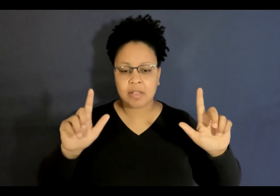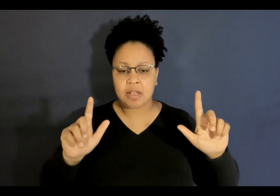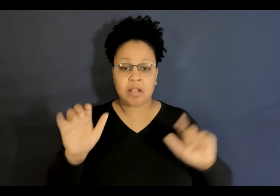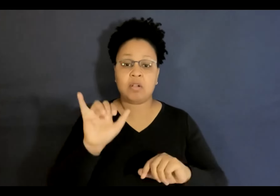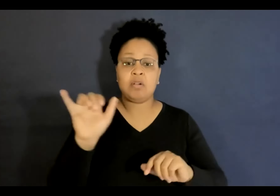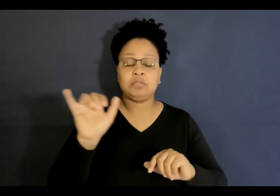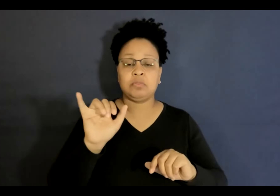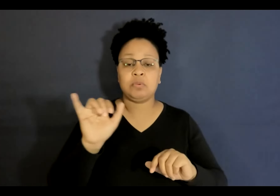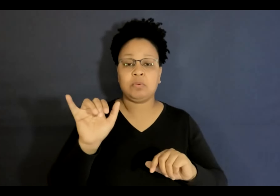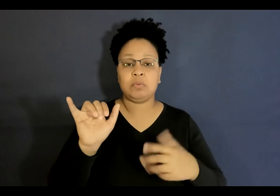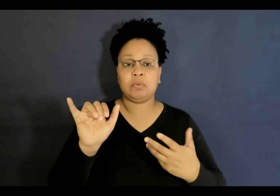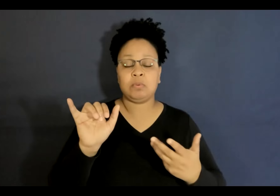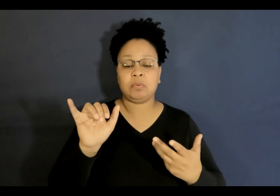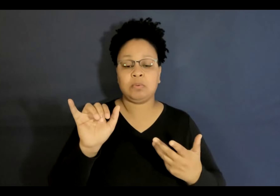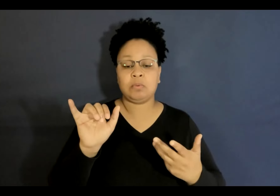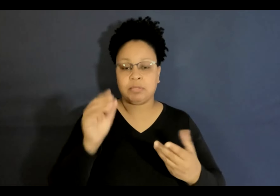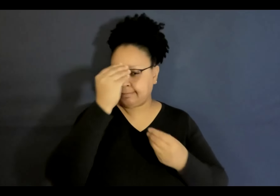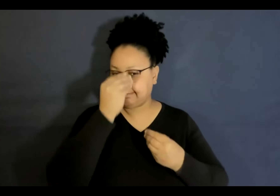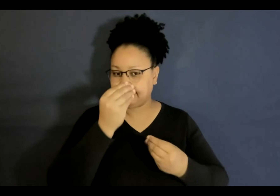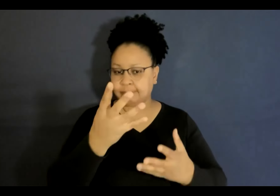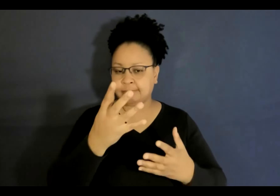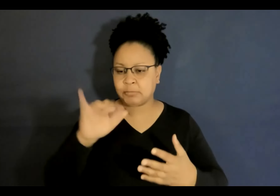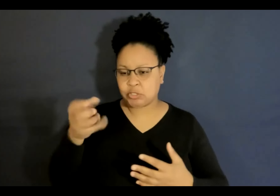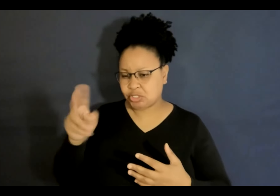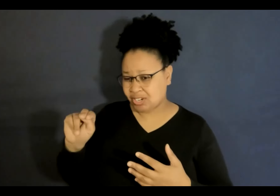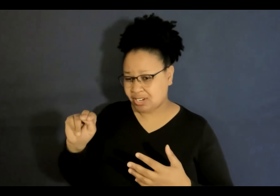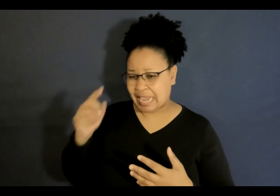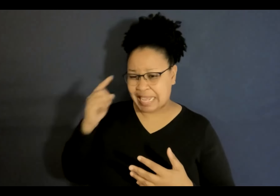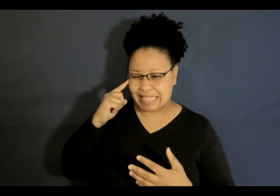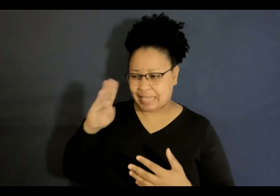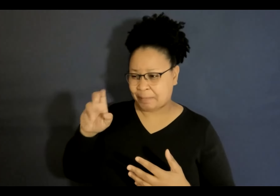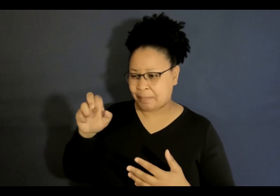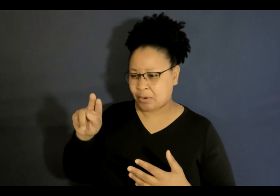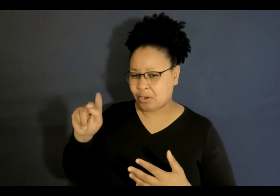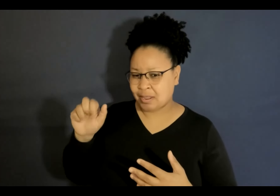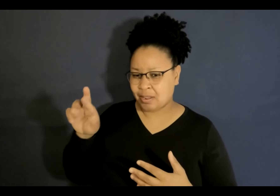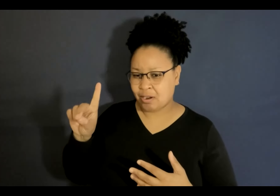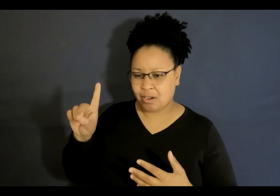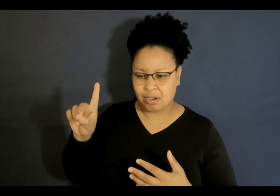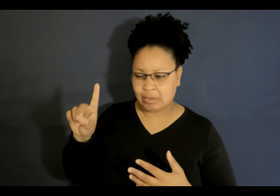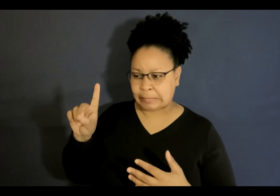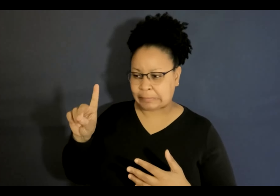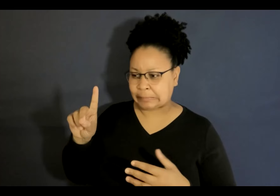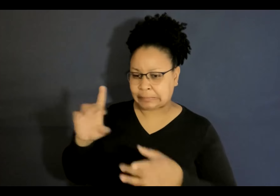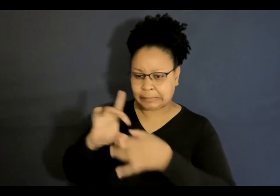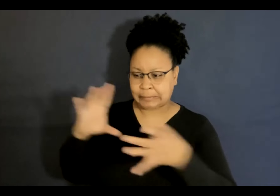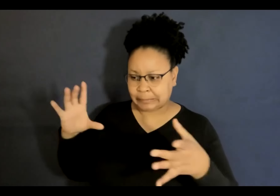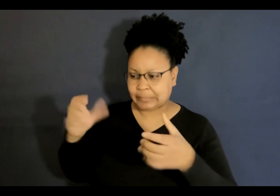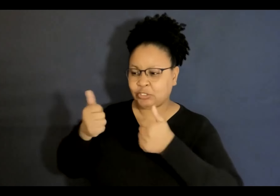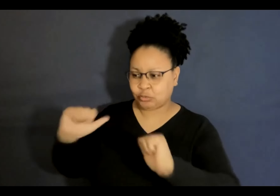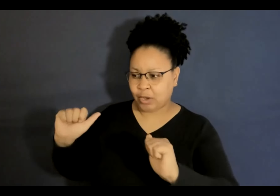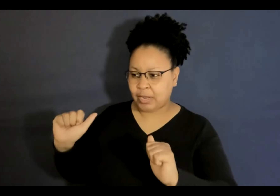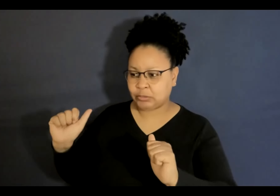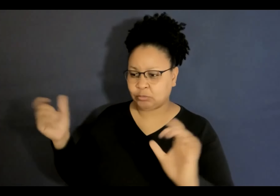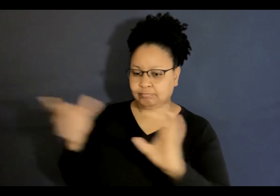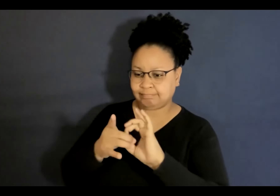Also, just a heads up there, John, I think Bernard was kicked off and is trying to log back in. All